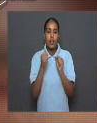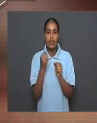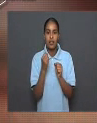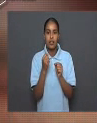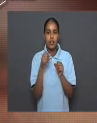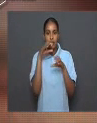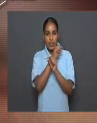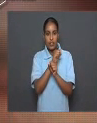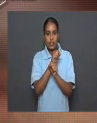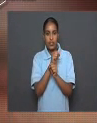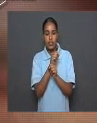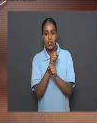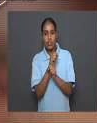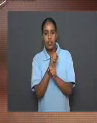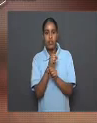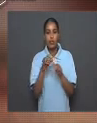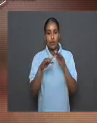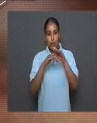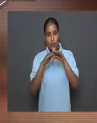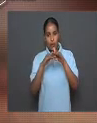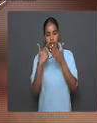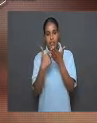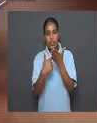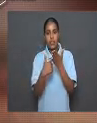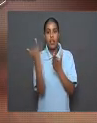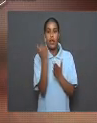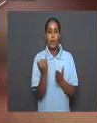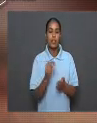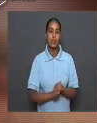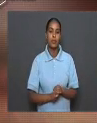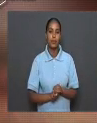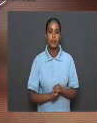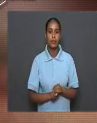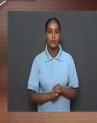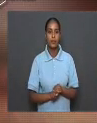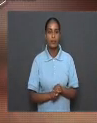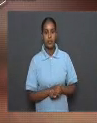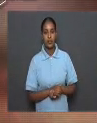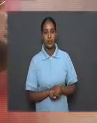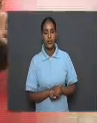the finished cell at the bottom of this image.